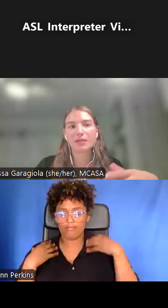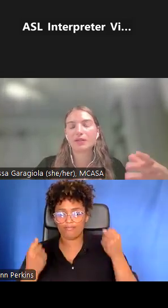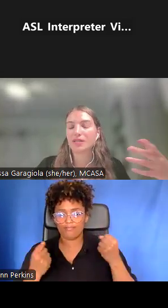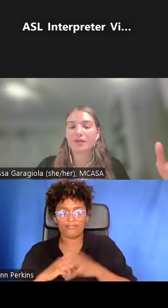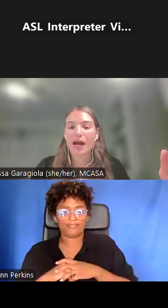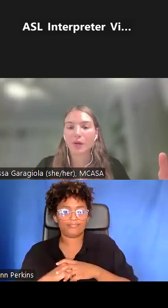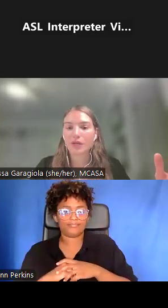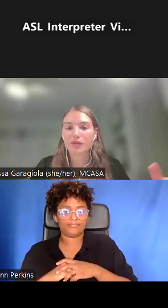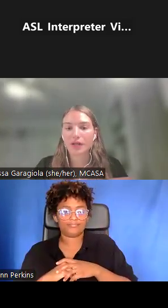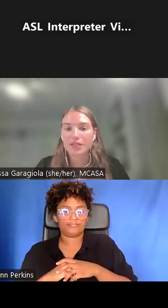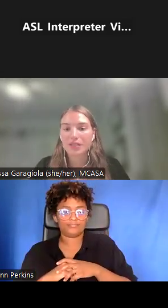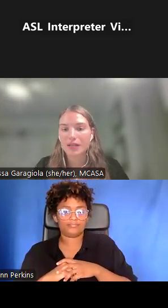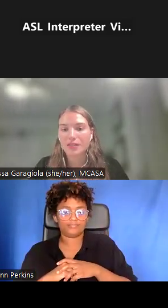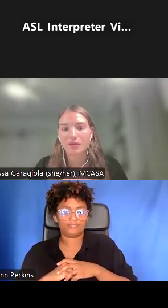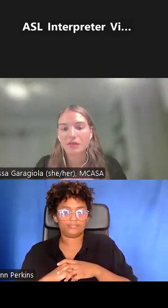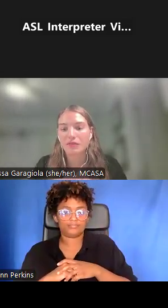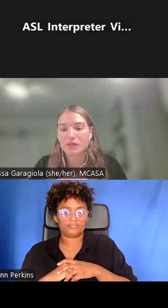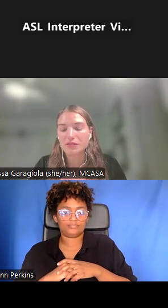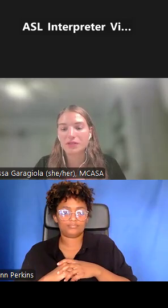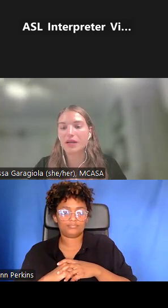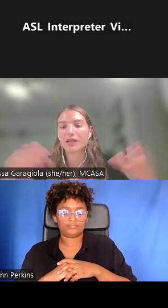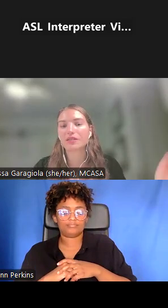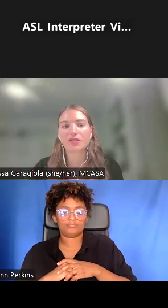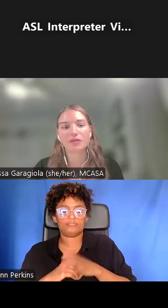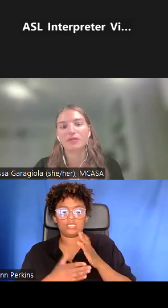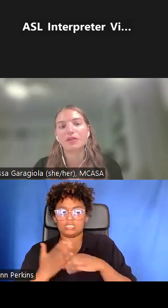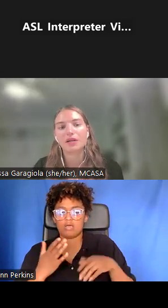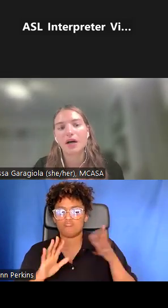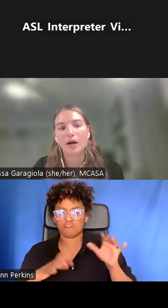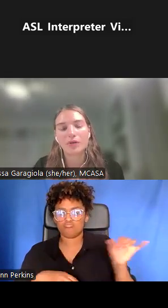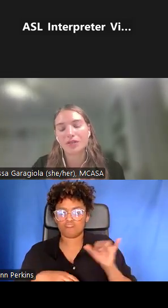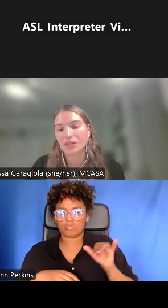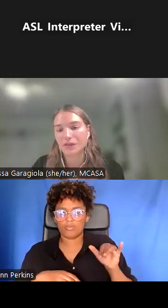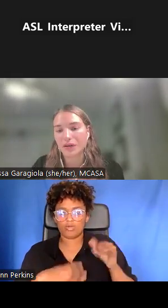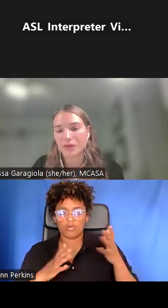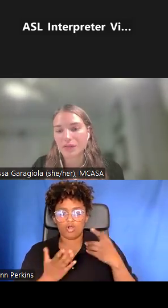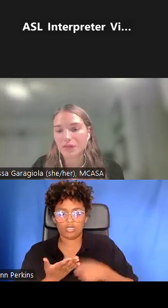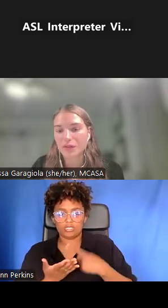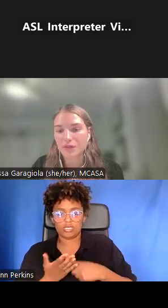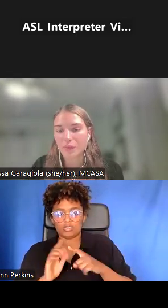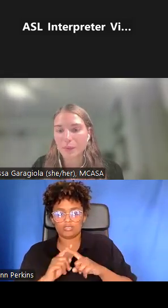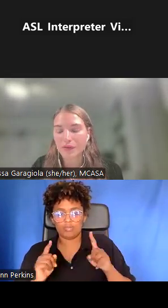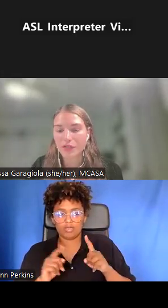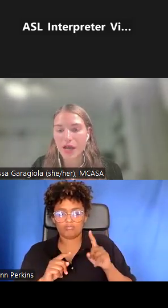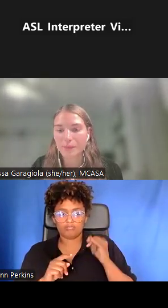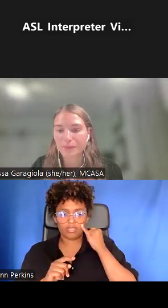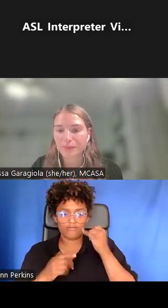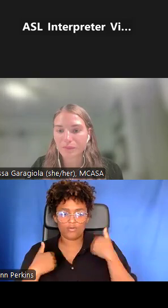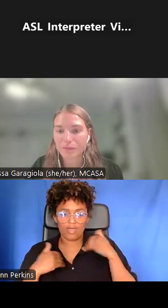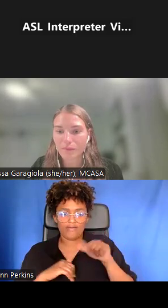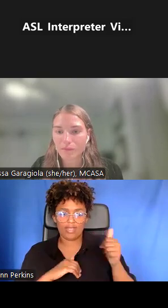be similar to other categories we've already discussed. So feel free for any additional personal self-care things you want to put in the